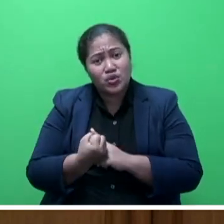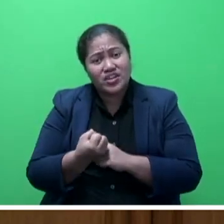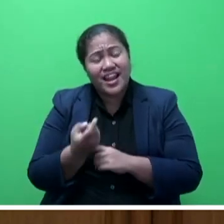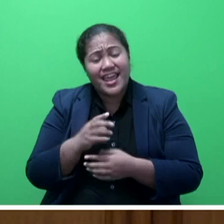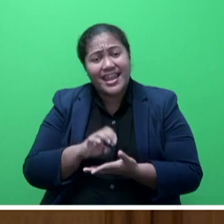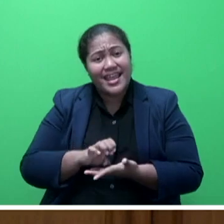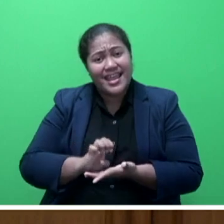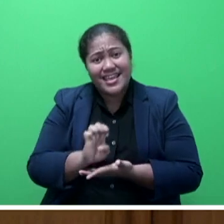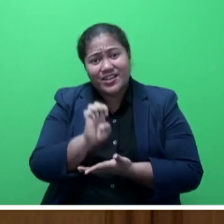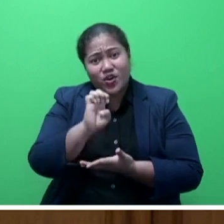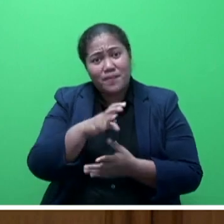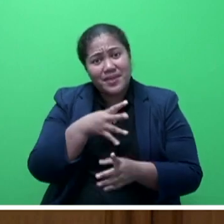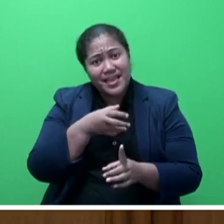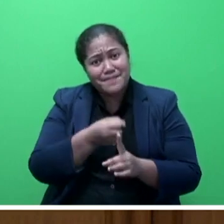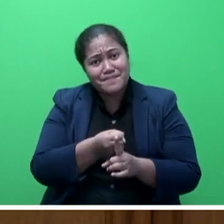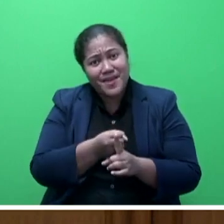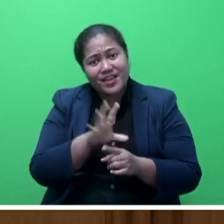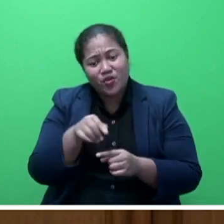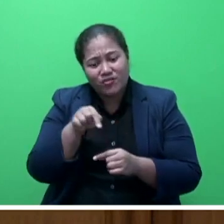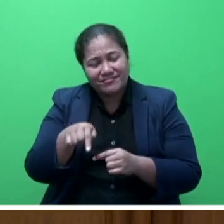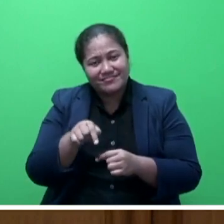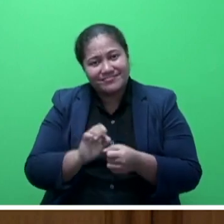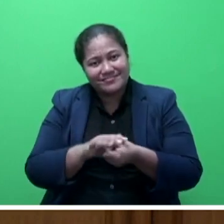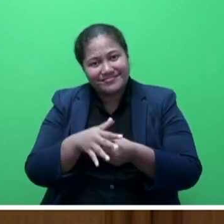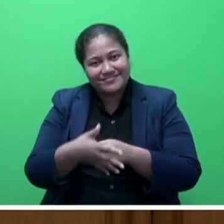impacts of this virus.